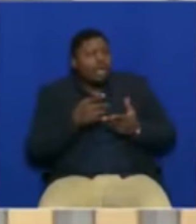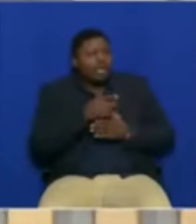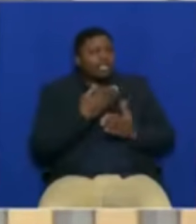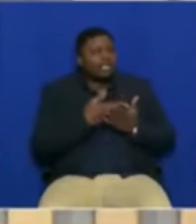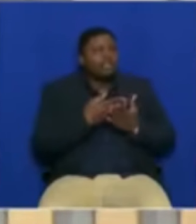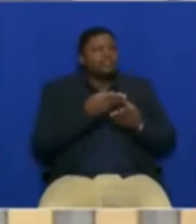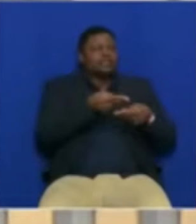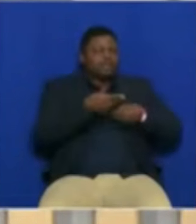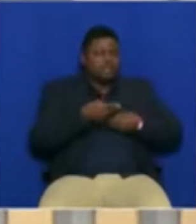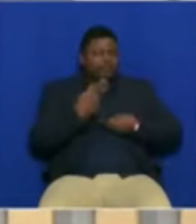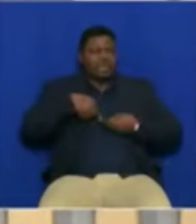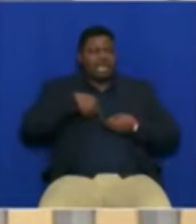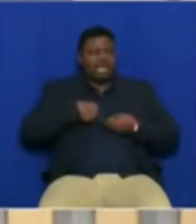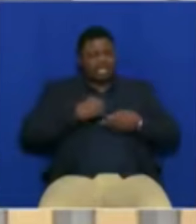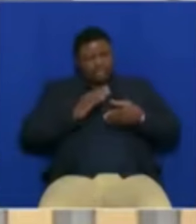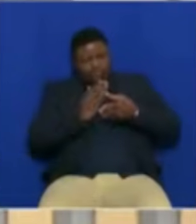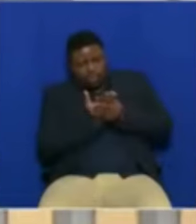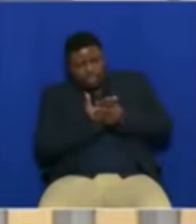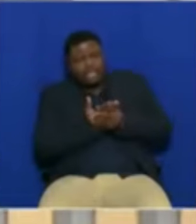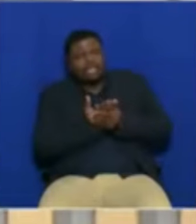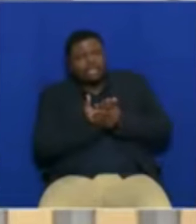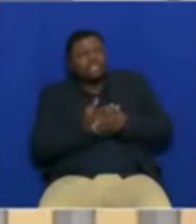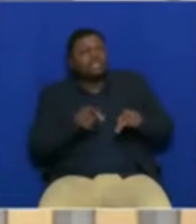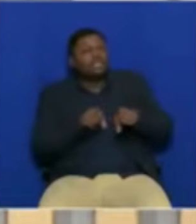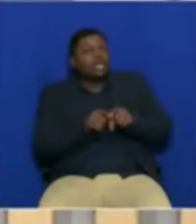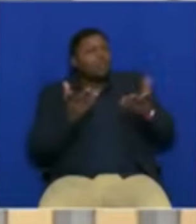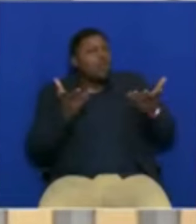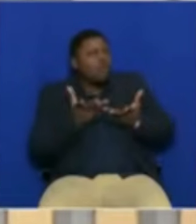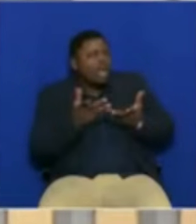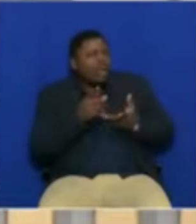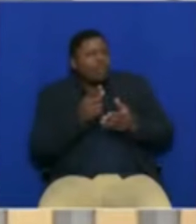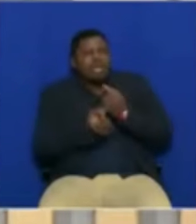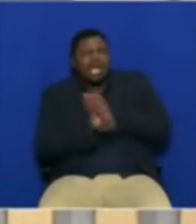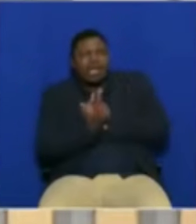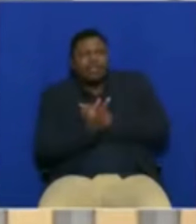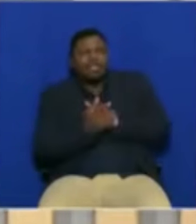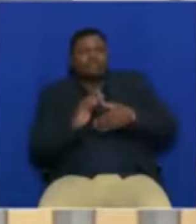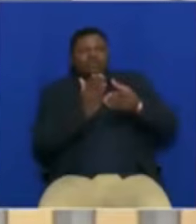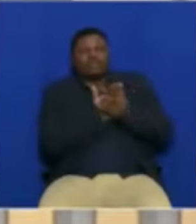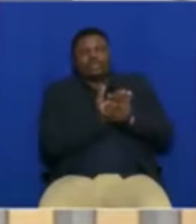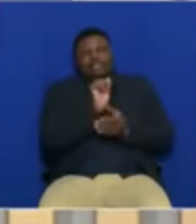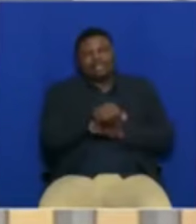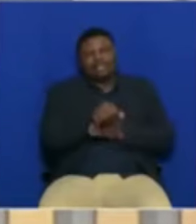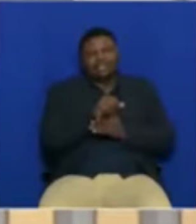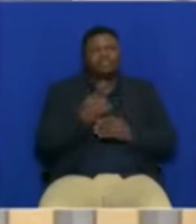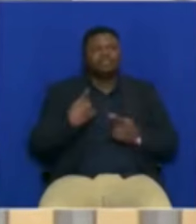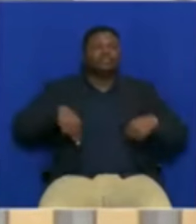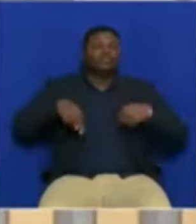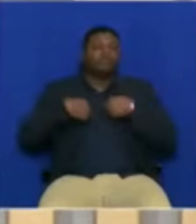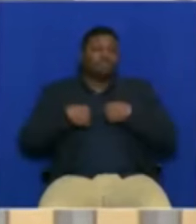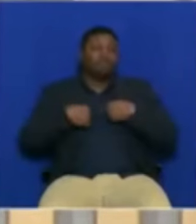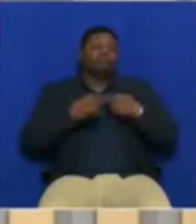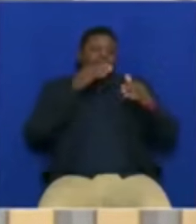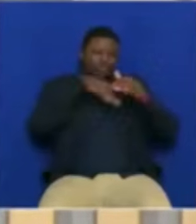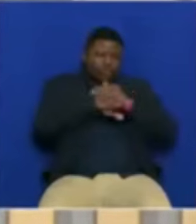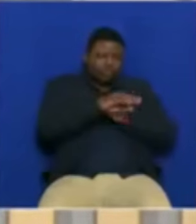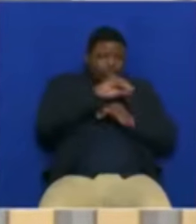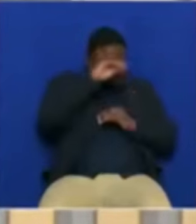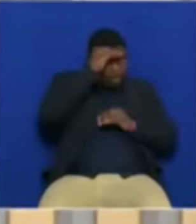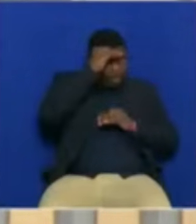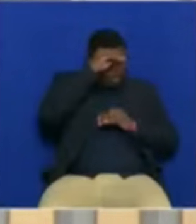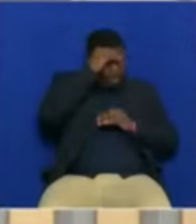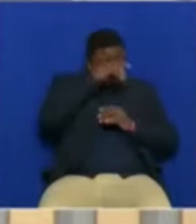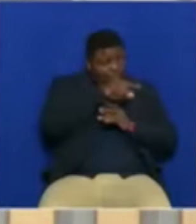dockets. So you would have went to the police station, and from the police station tracked, where are the dockets from there.